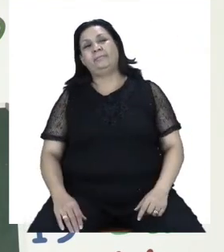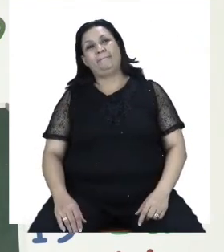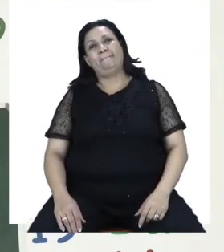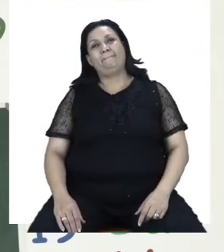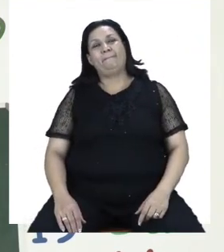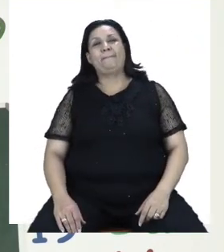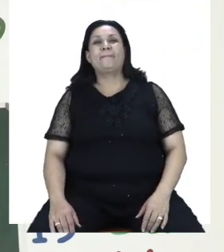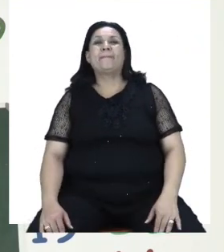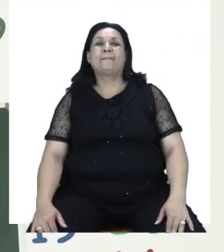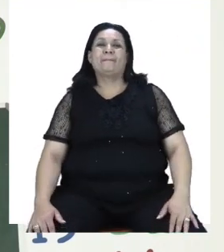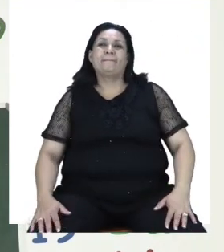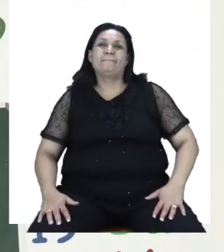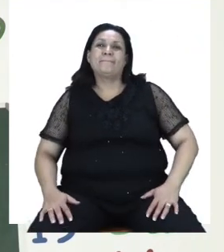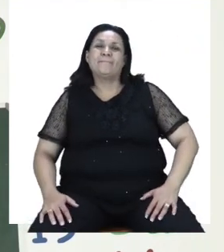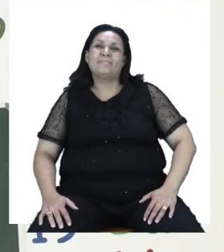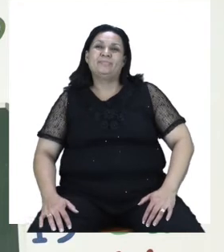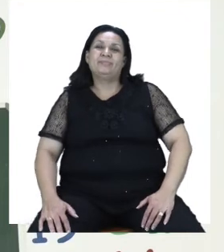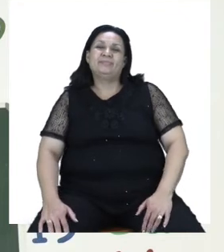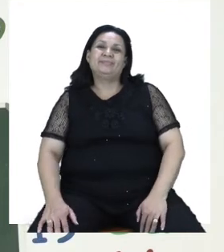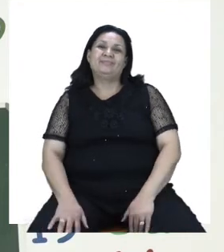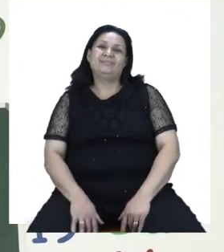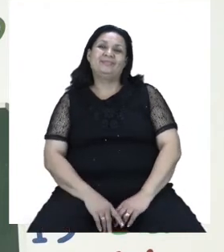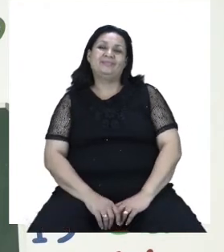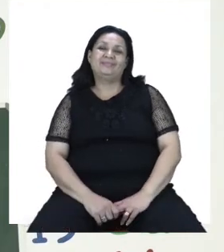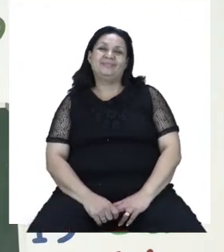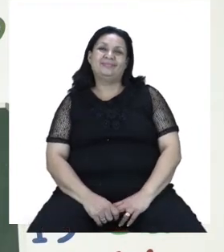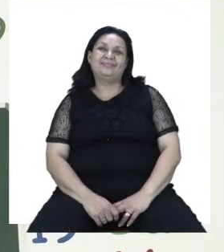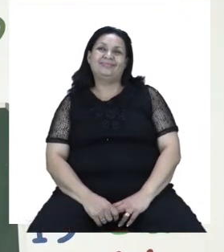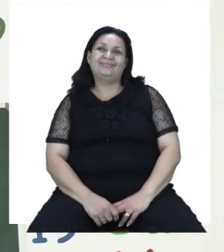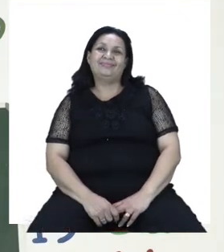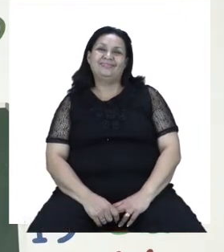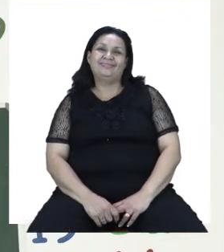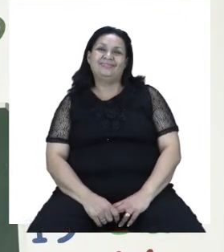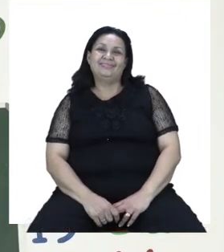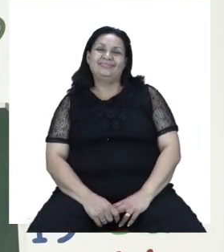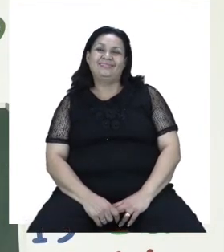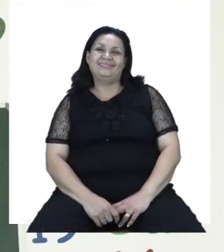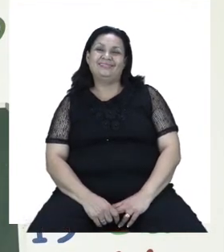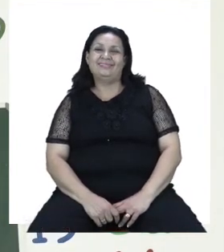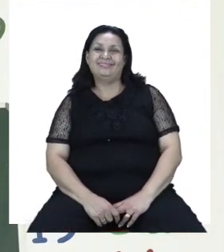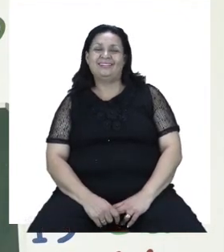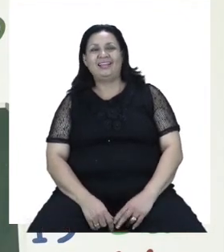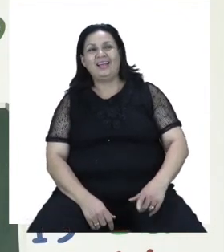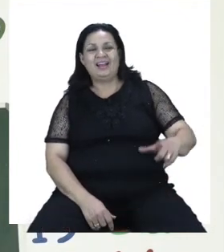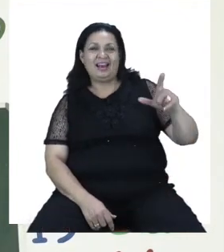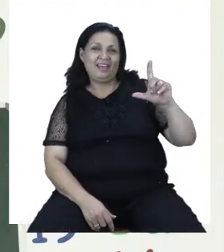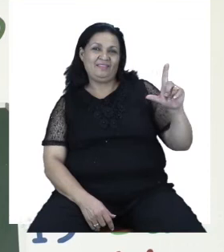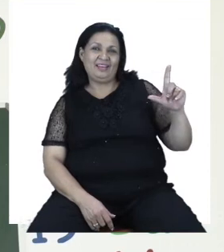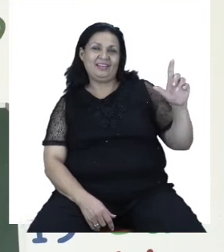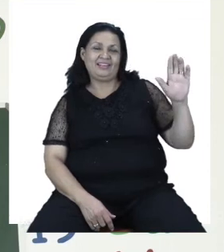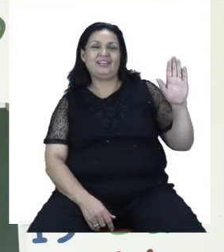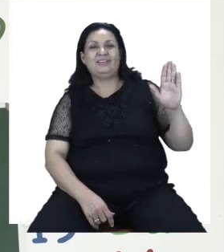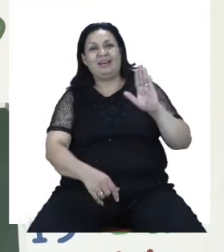arm. Doop, doop, doop, doop, doop, doop, doop, doop, doop, doop, doop, doop, doop. Yes! So your left hand touched